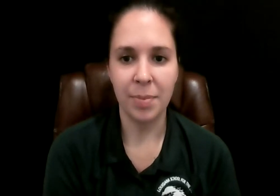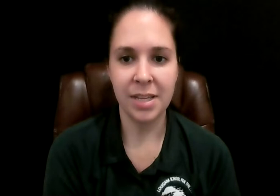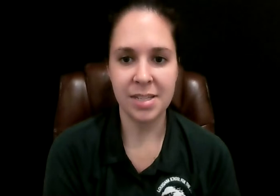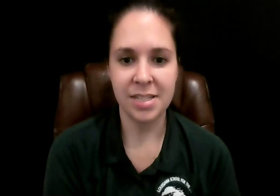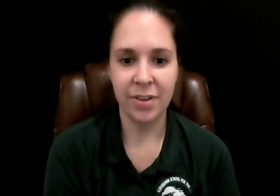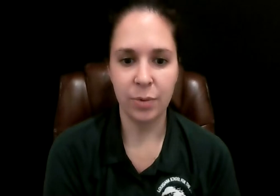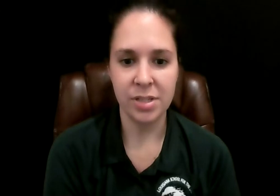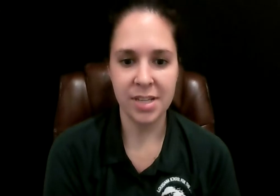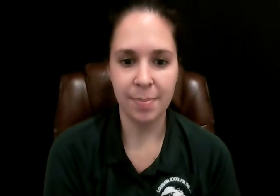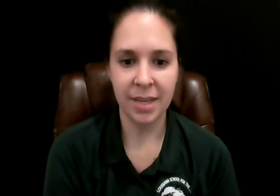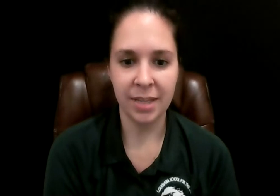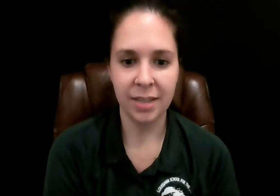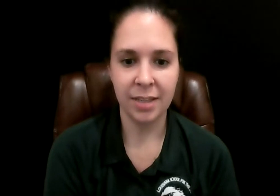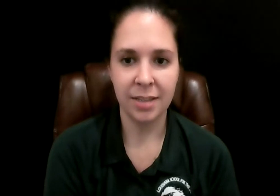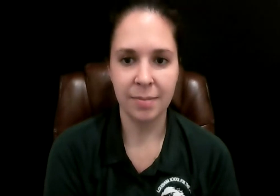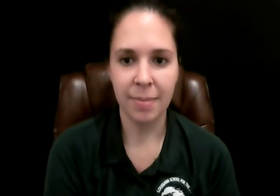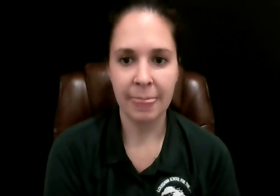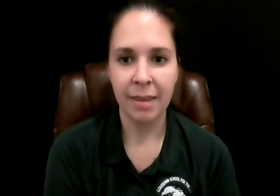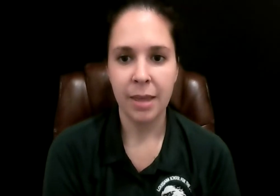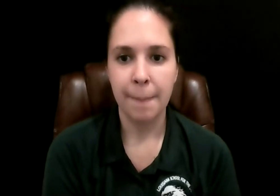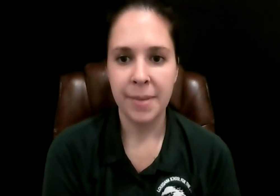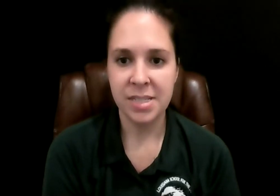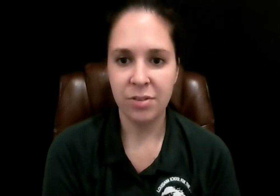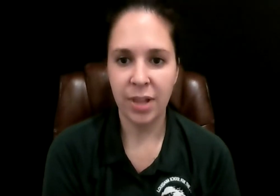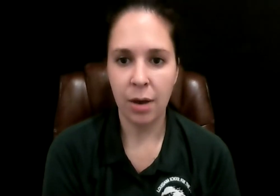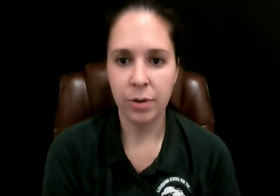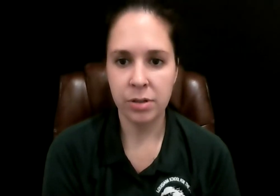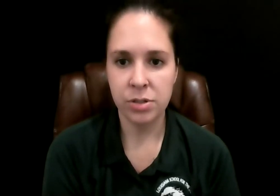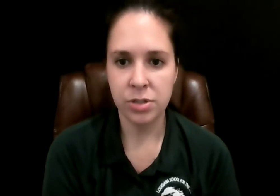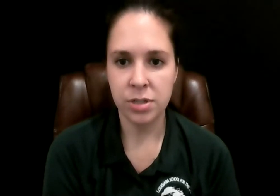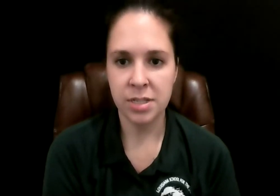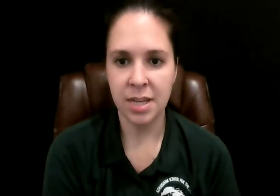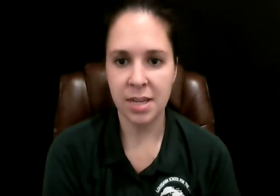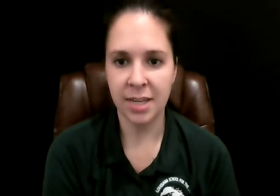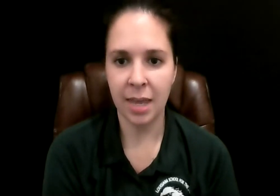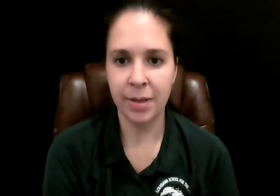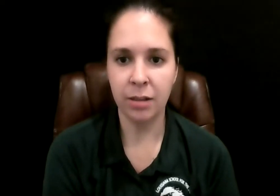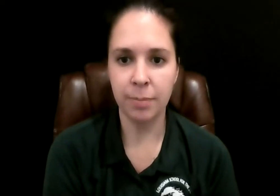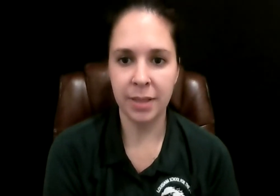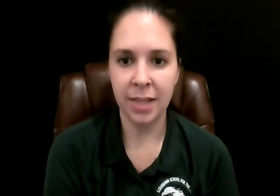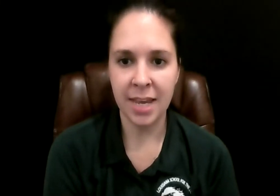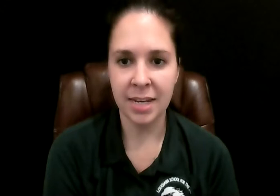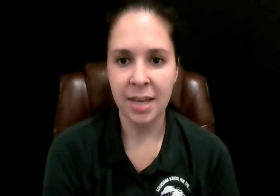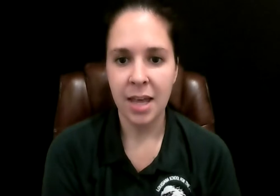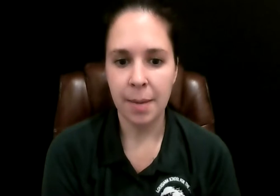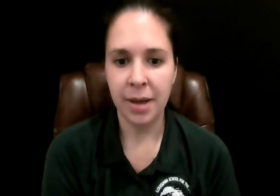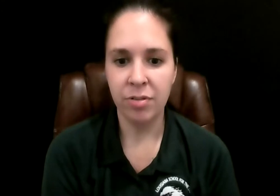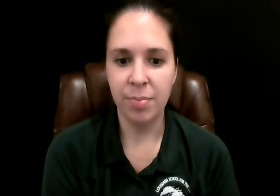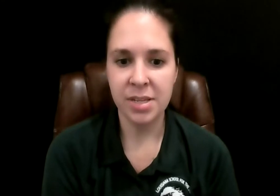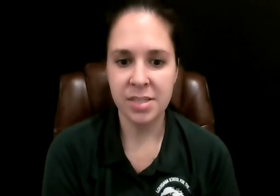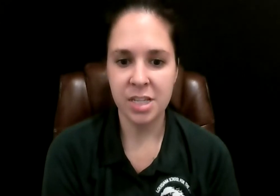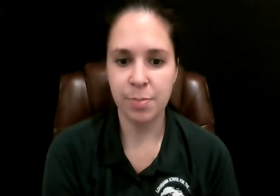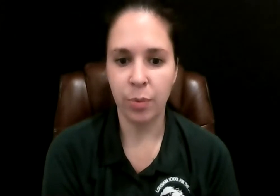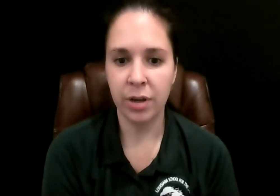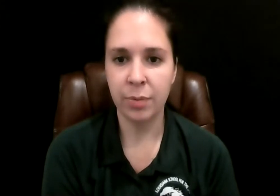I'll give a minute to see if anyone's typing. Misty Flowers says, I came in a little bit late. I might